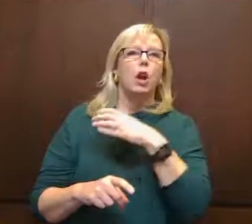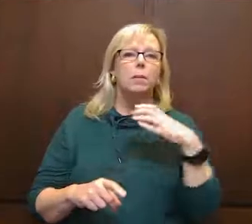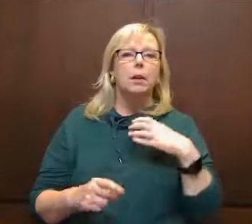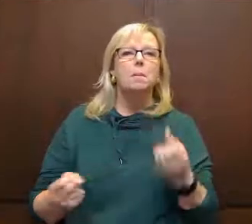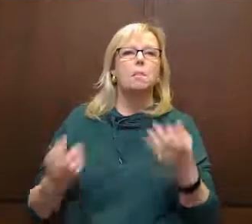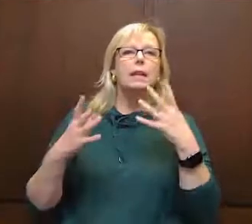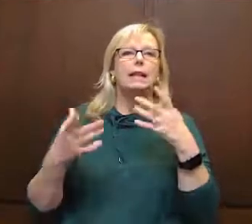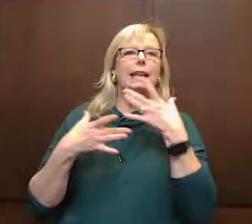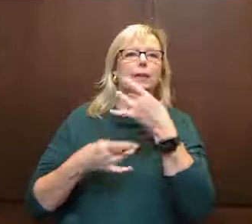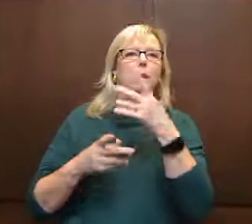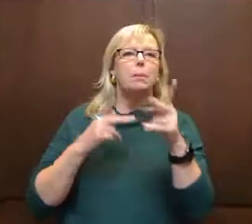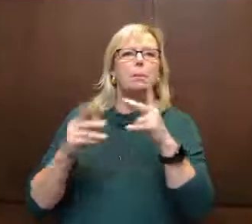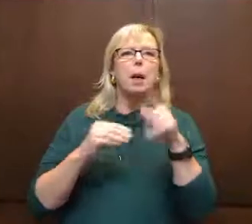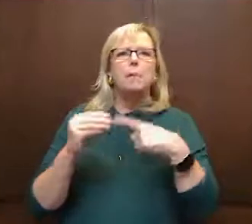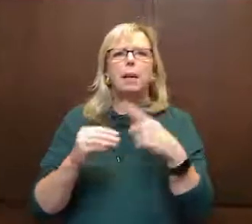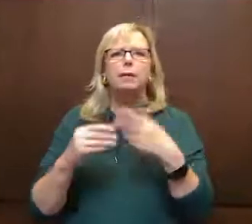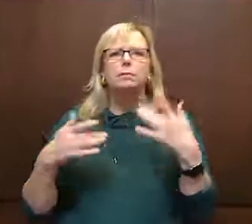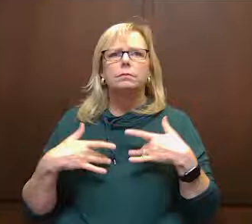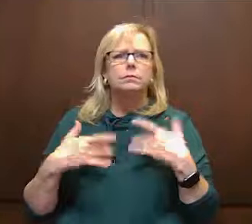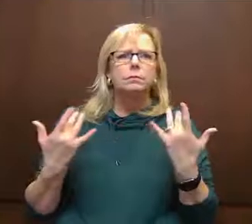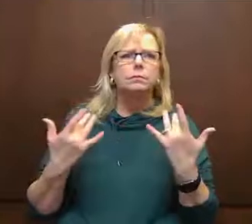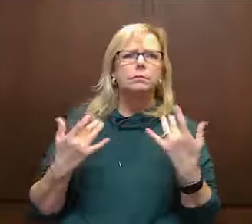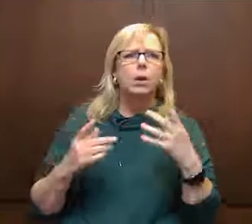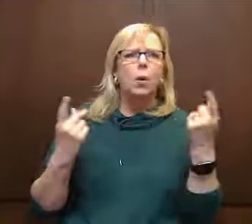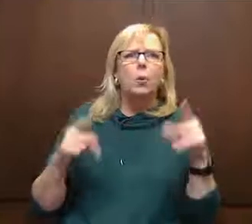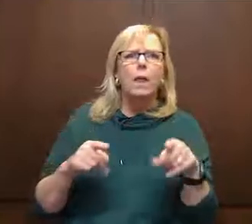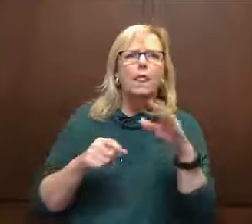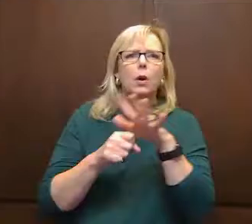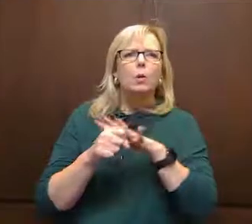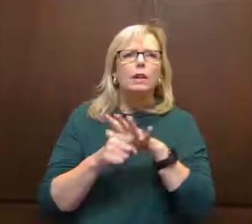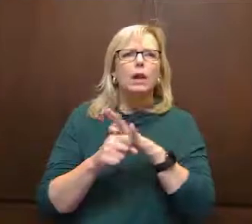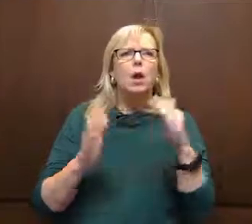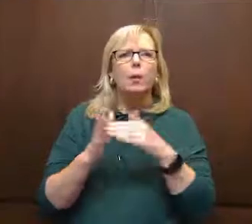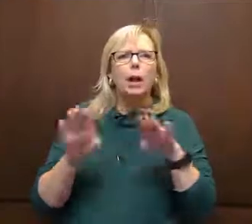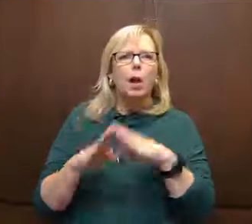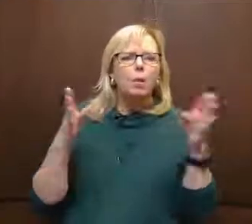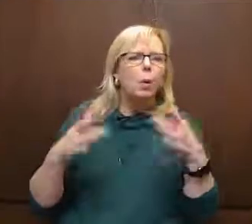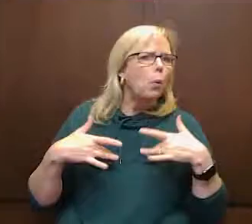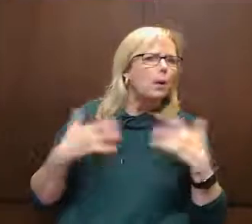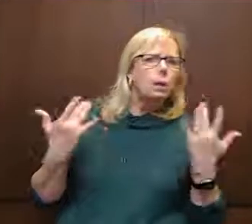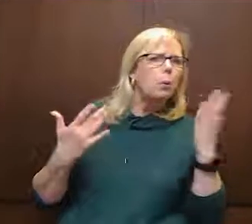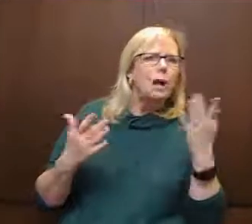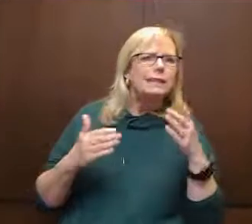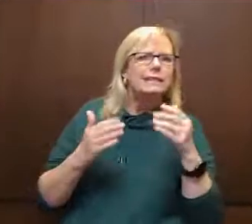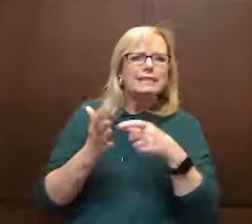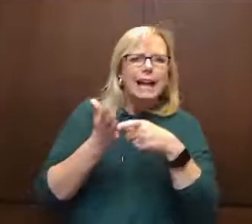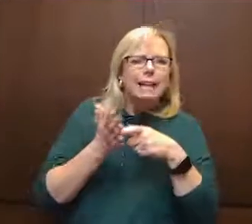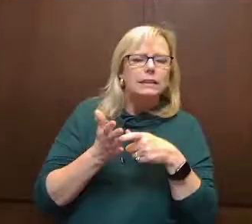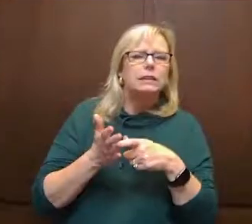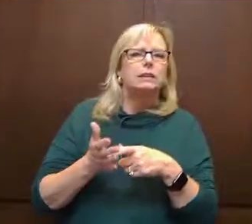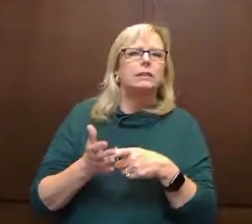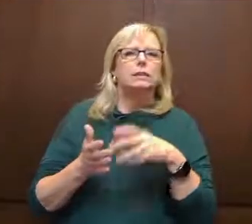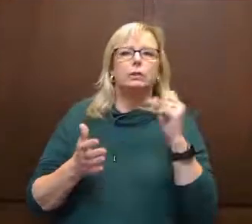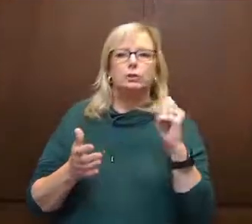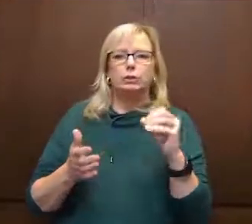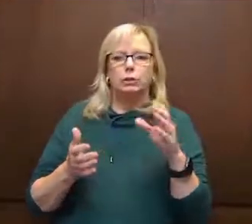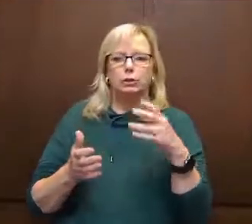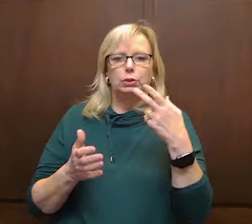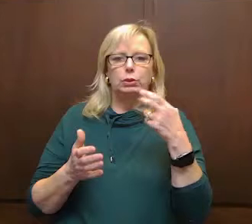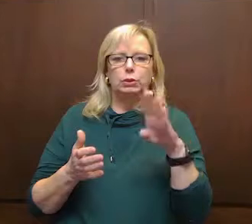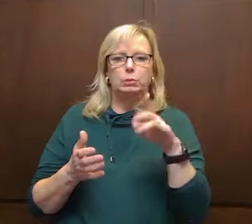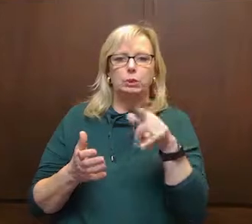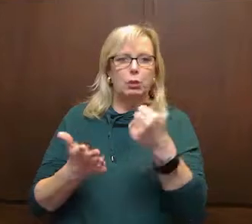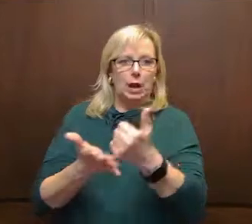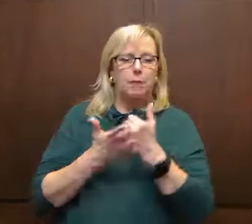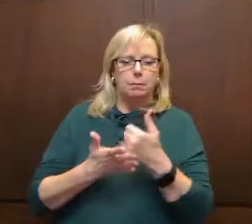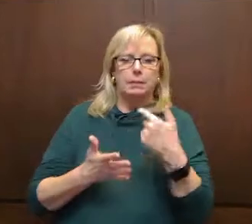interested people about when are the regions going to reopen, what's necessary. So, Herb, you